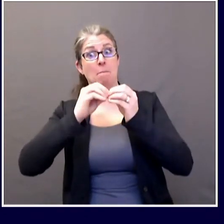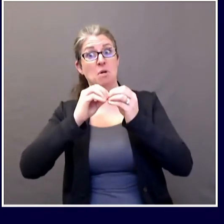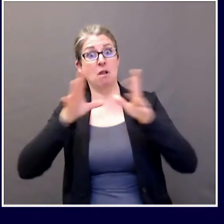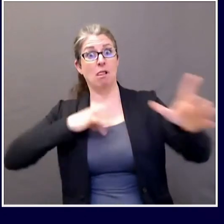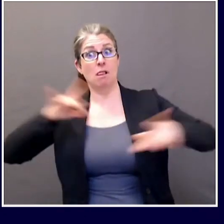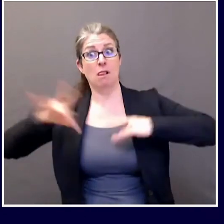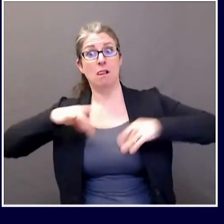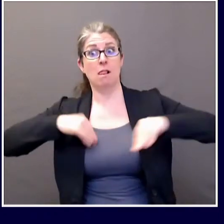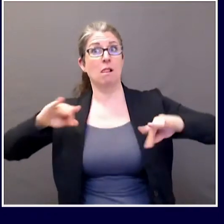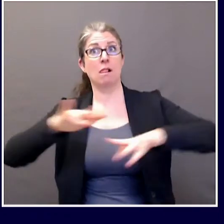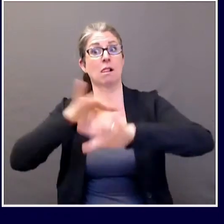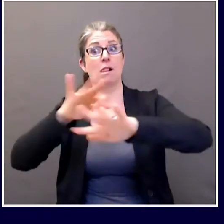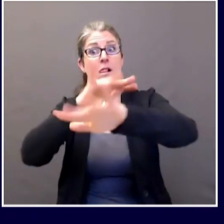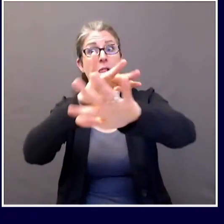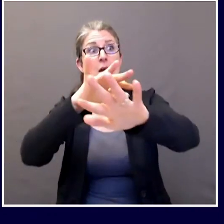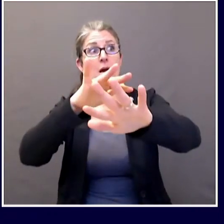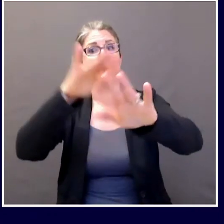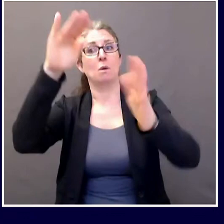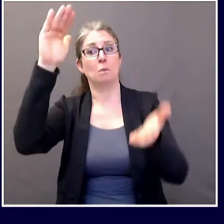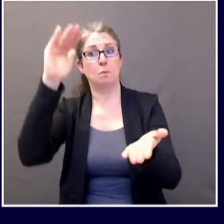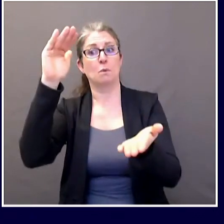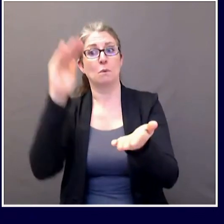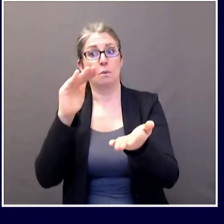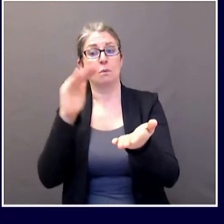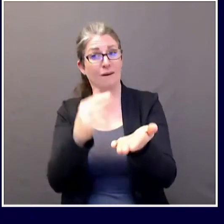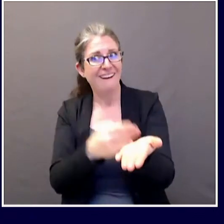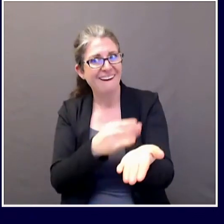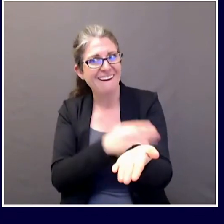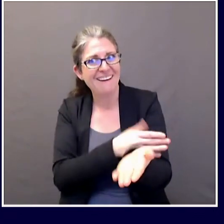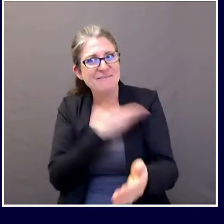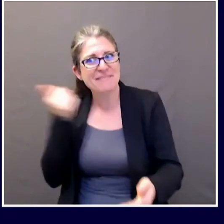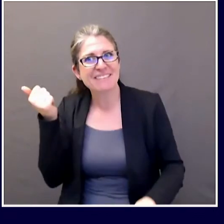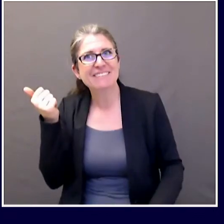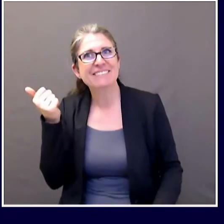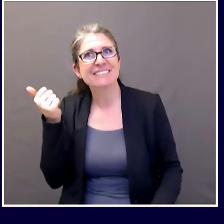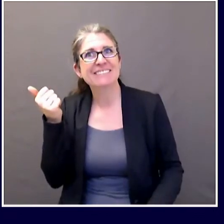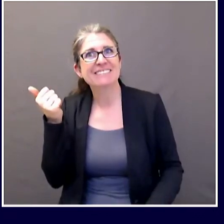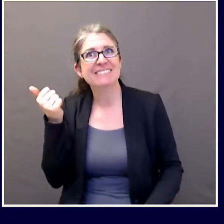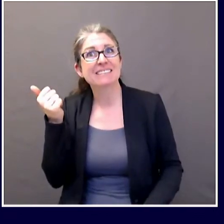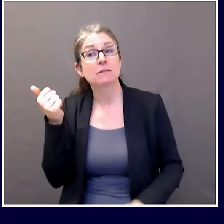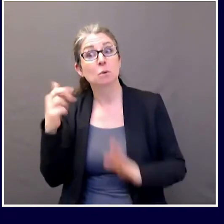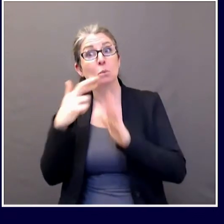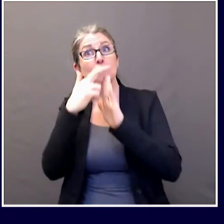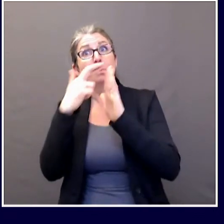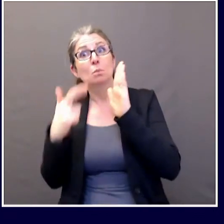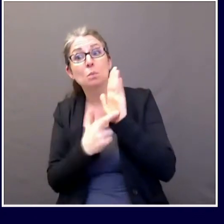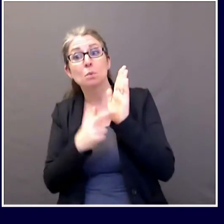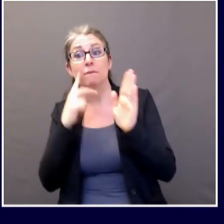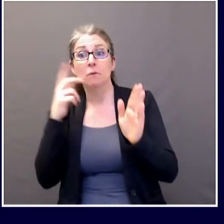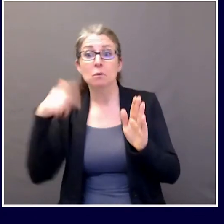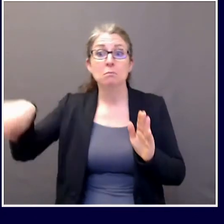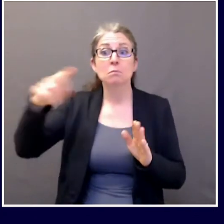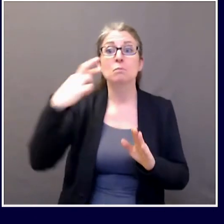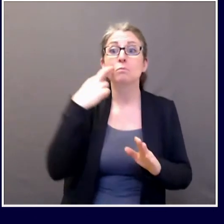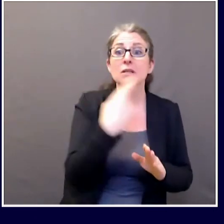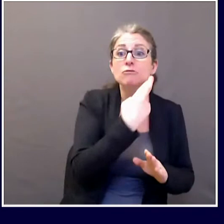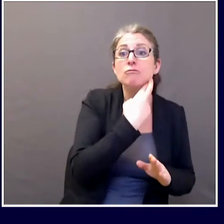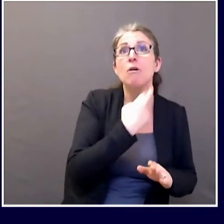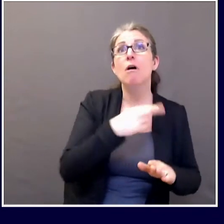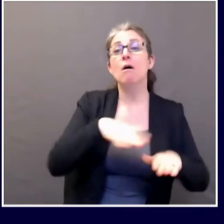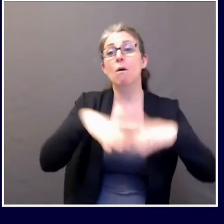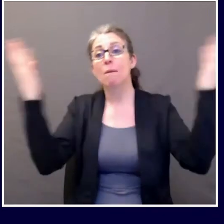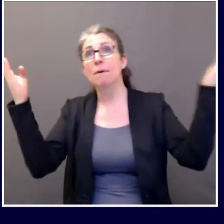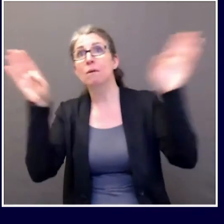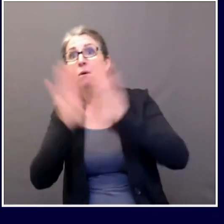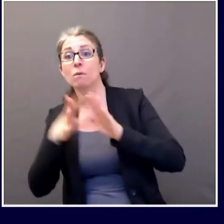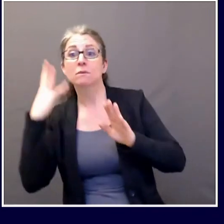And what is in the early stages of planning for the tourism season and what that might look like this year? Yep.